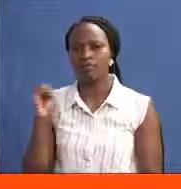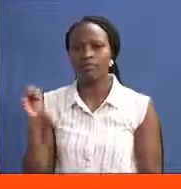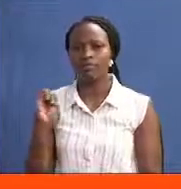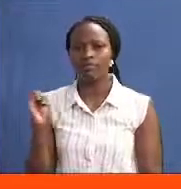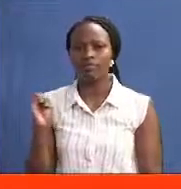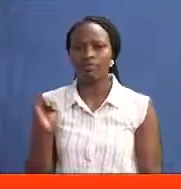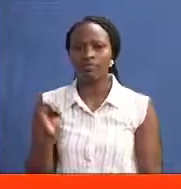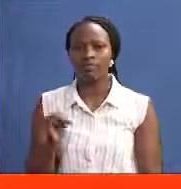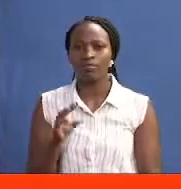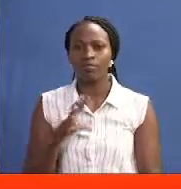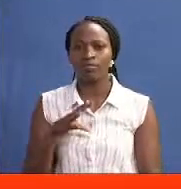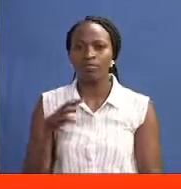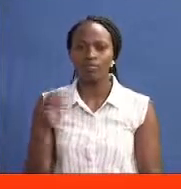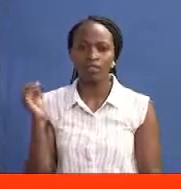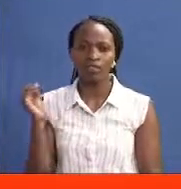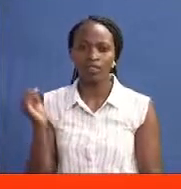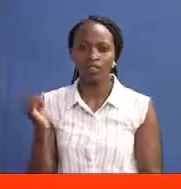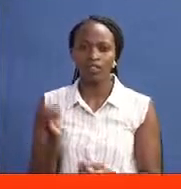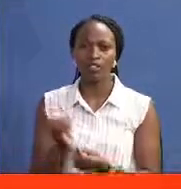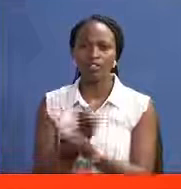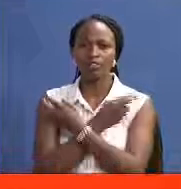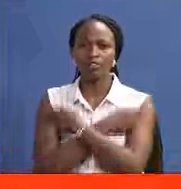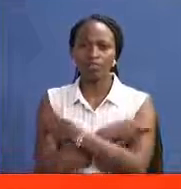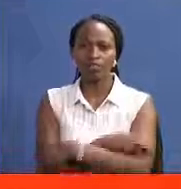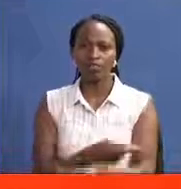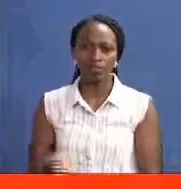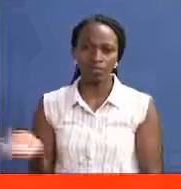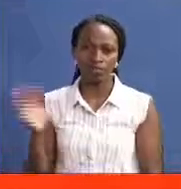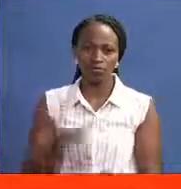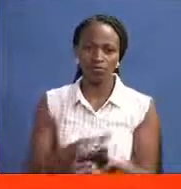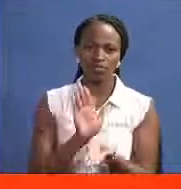with that, we take another very short break here on KUTV Primetime News. In a moment, shall be coming back with more. Stay with us.